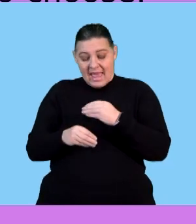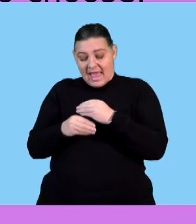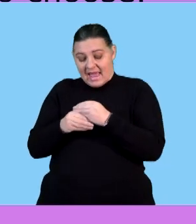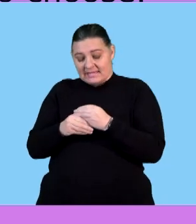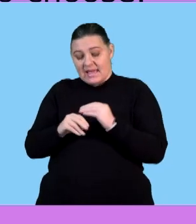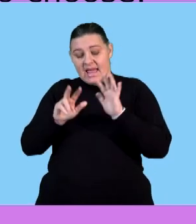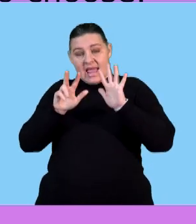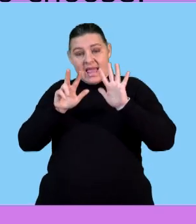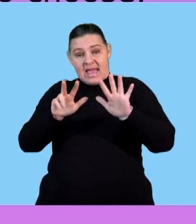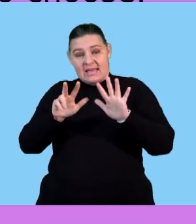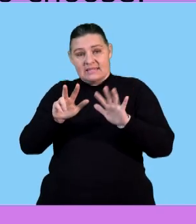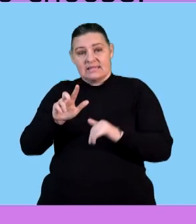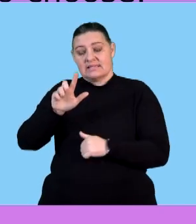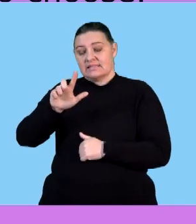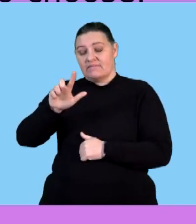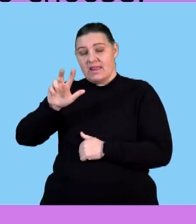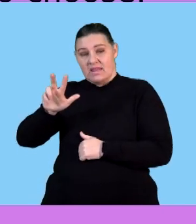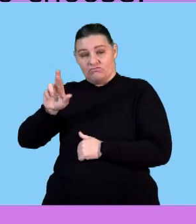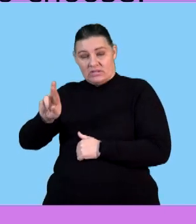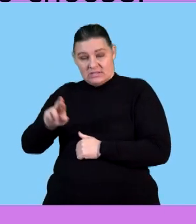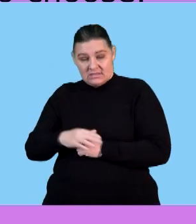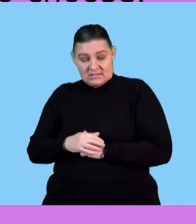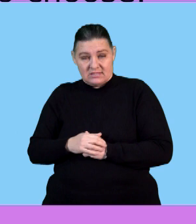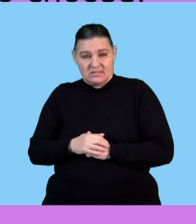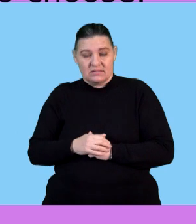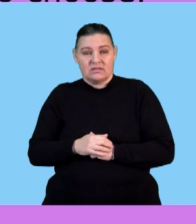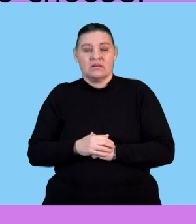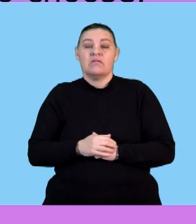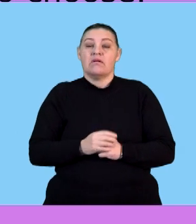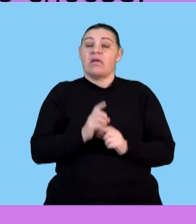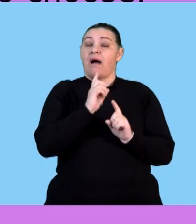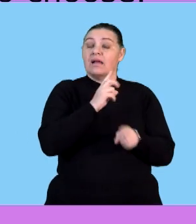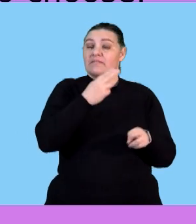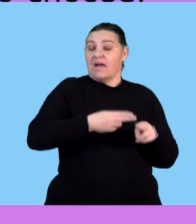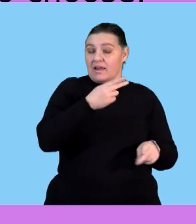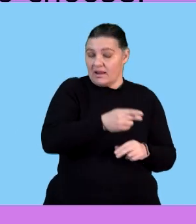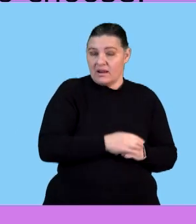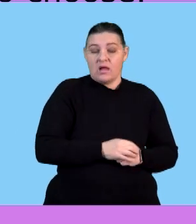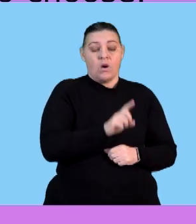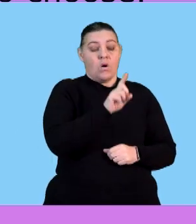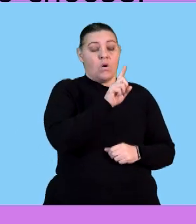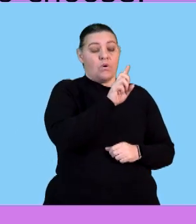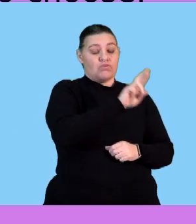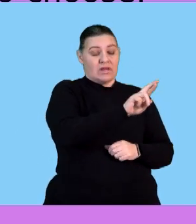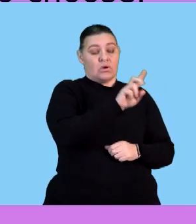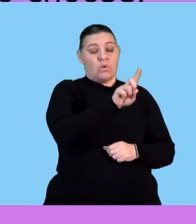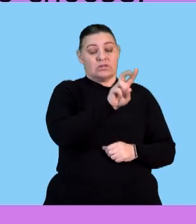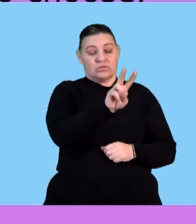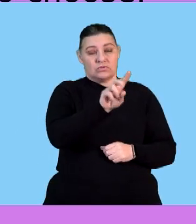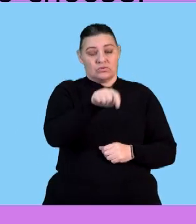the 878 Rand interest, and this gives me